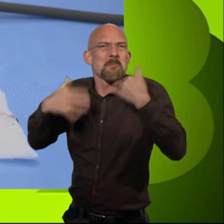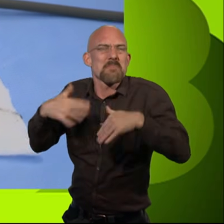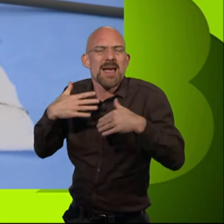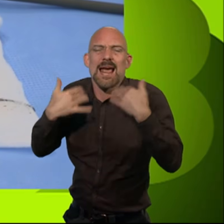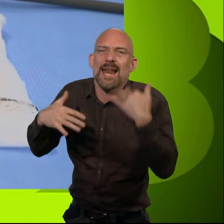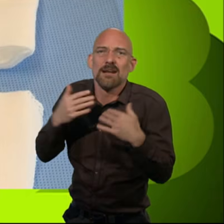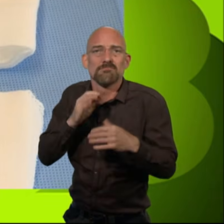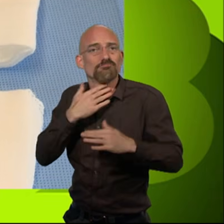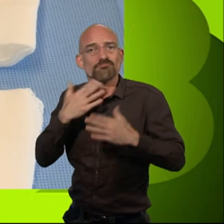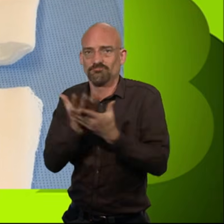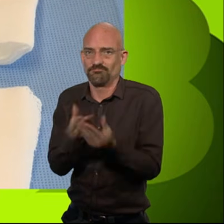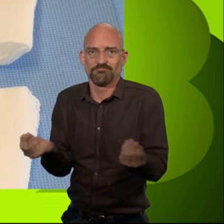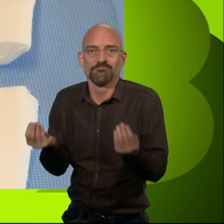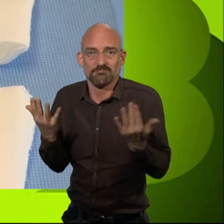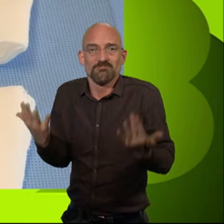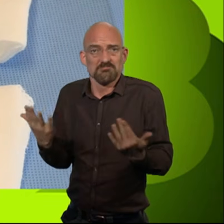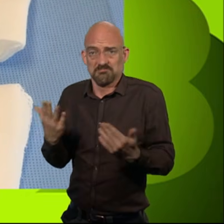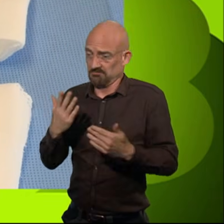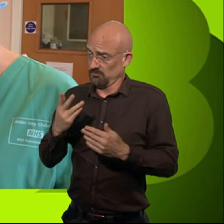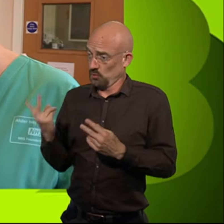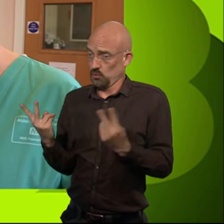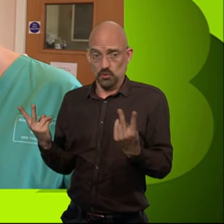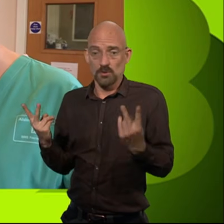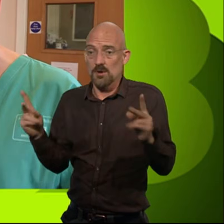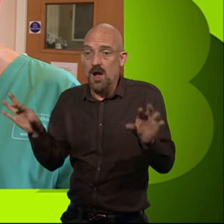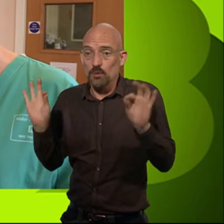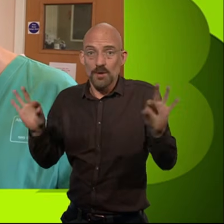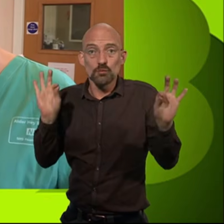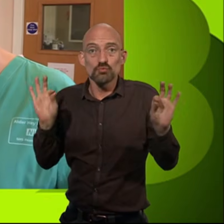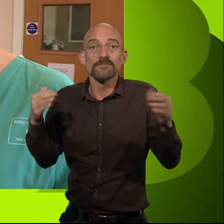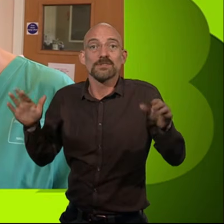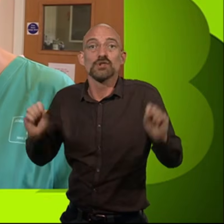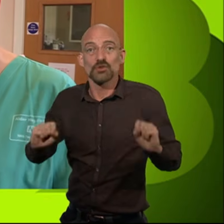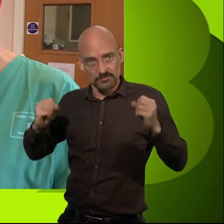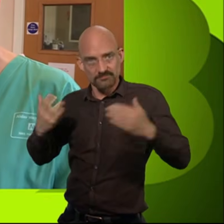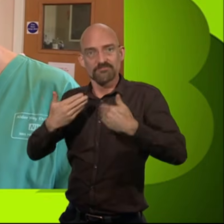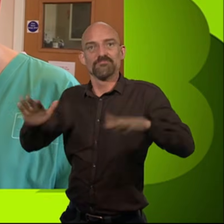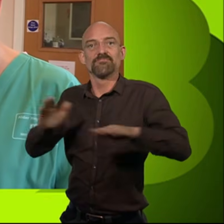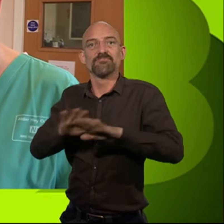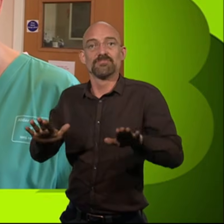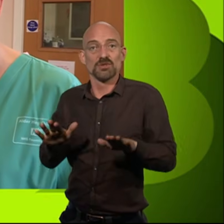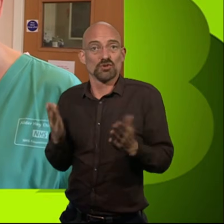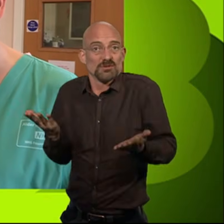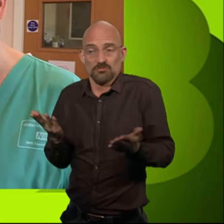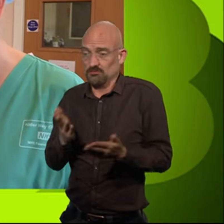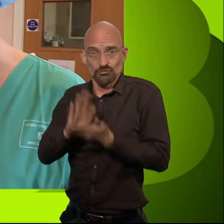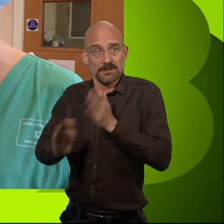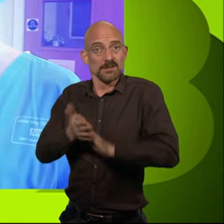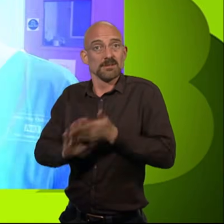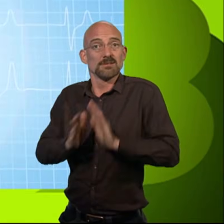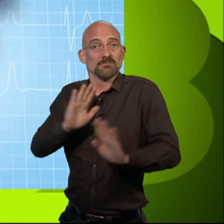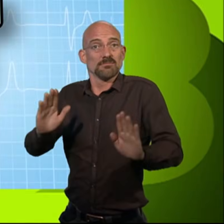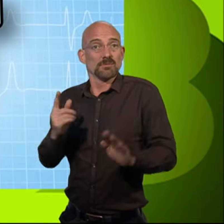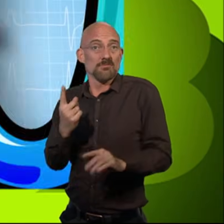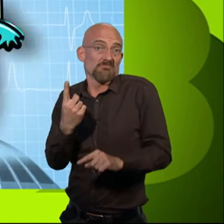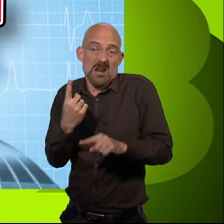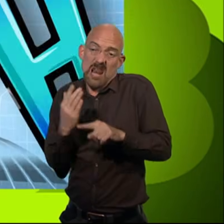It's a really straightforward operation. It's all done in less than half an hour. Absolutely amazing.